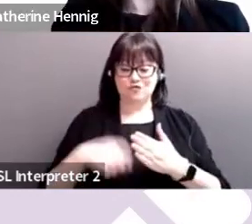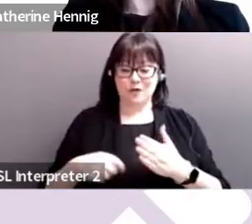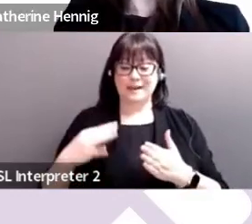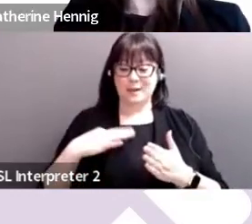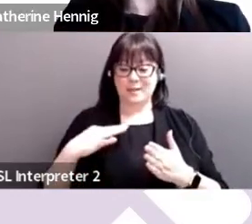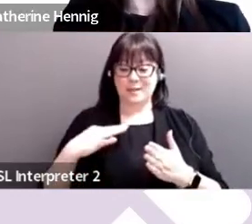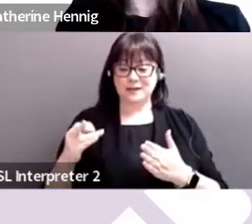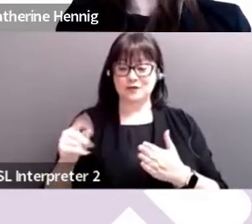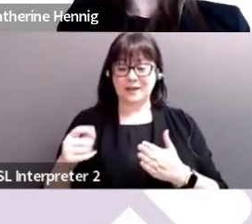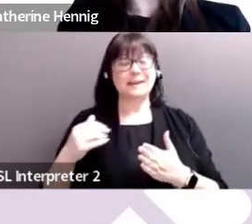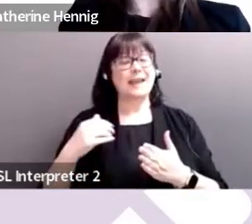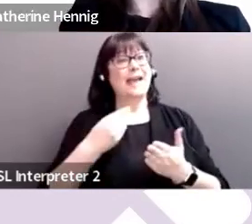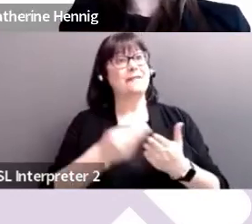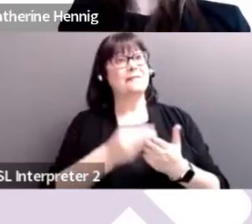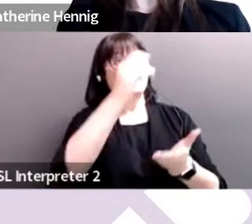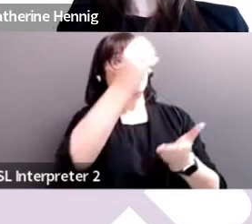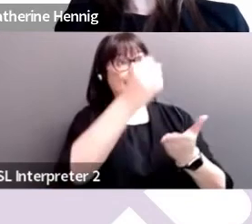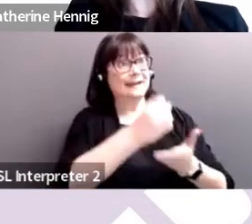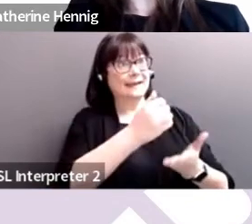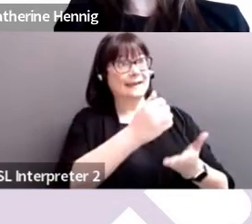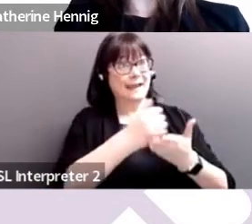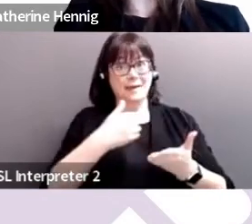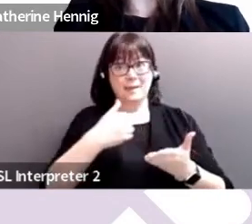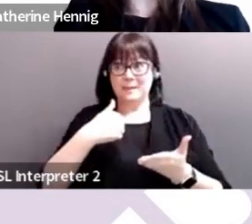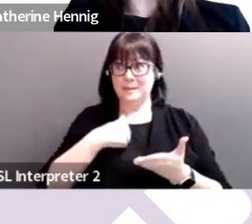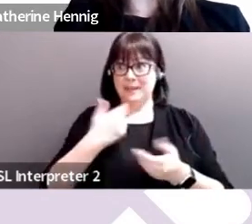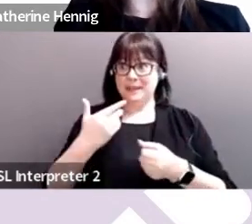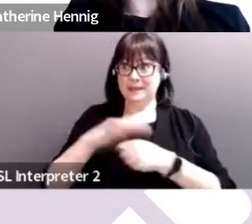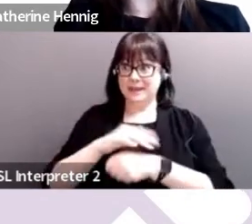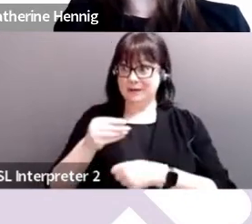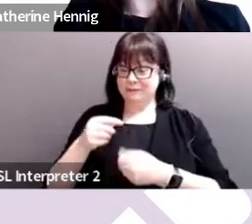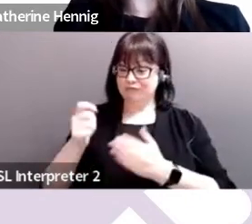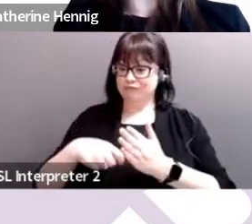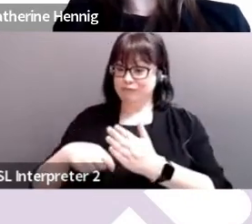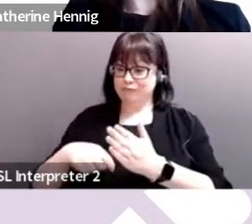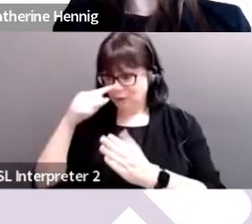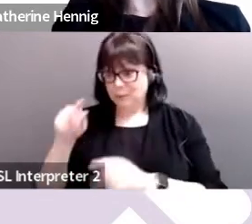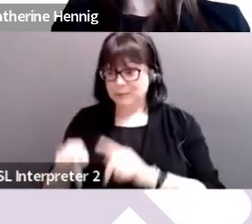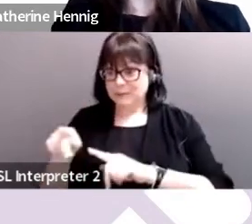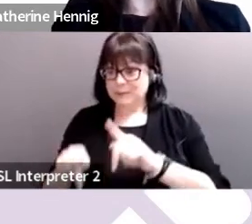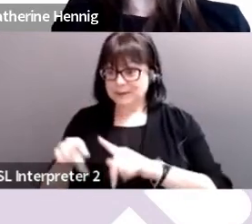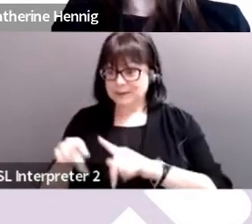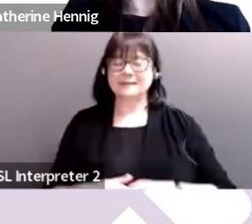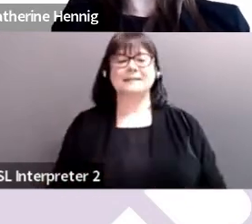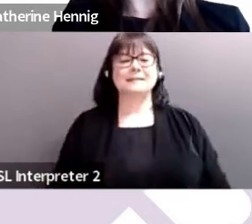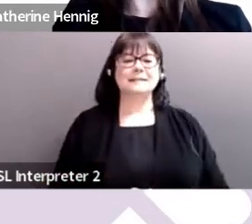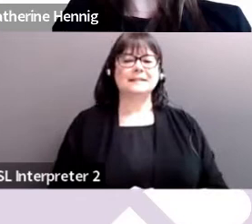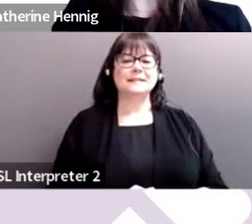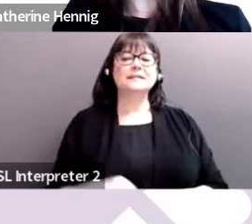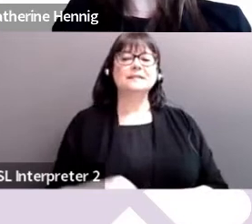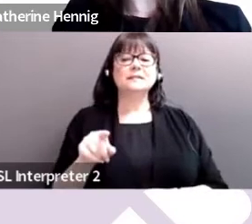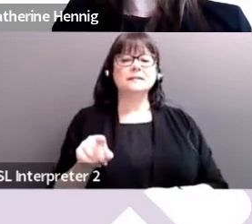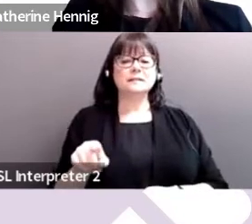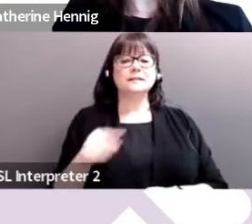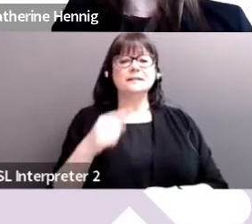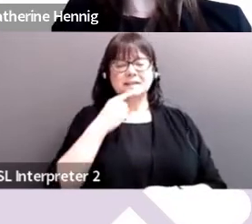That's a really good question. So a lot of people, when they are leveraging a grant writer, they go in thinking that they can use the